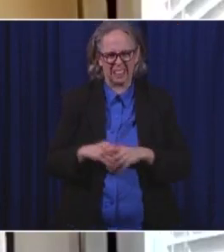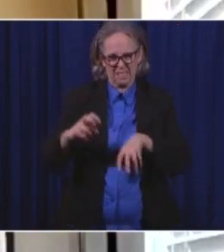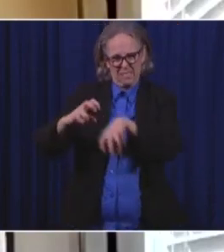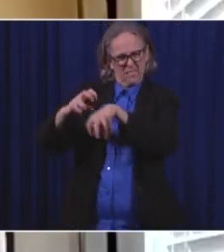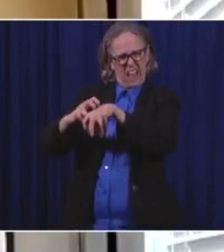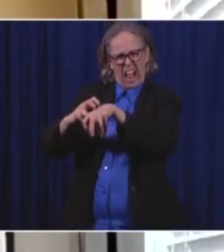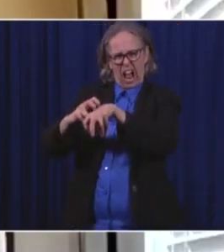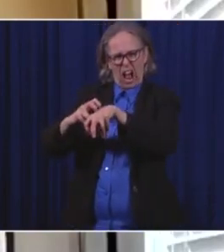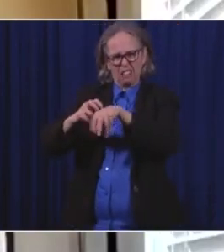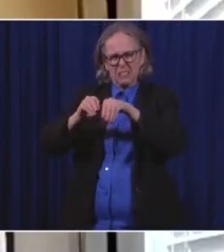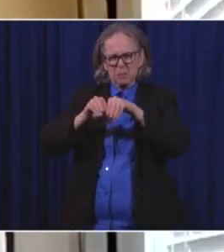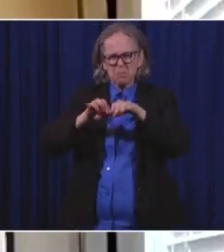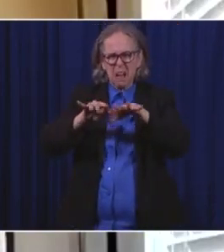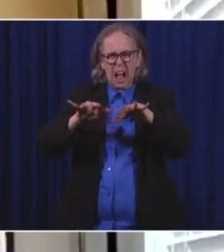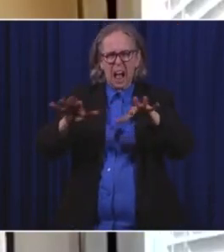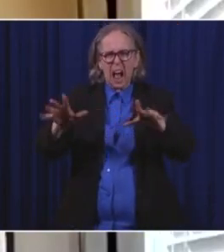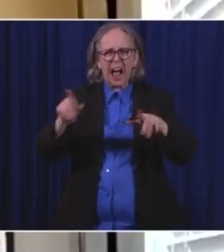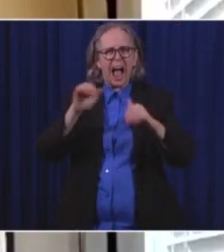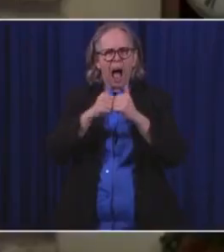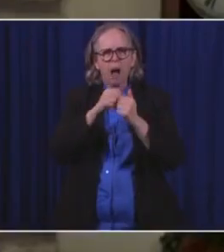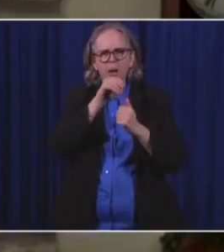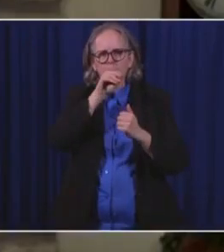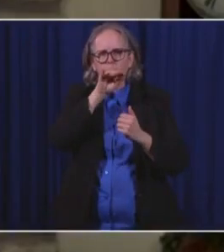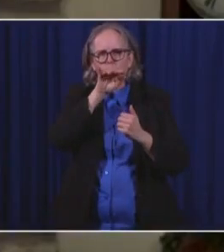is really, really an important one.